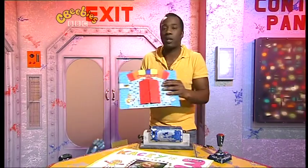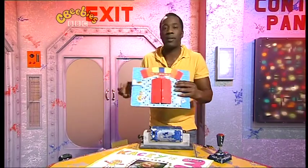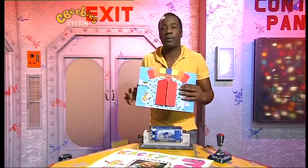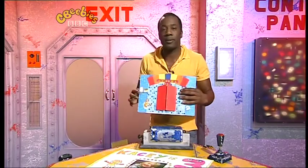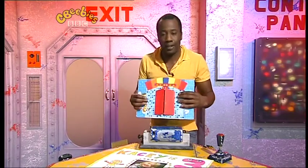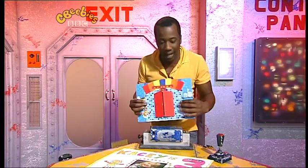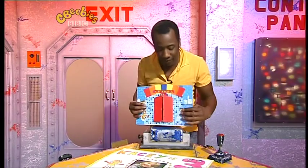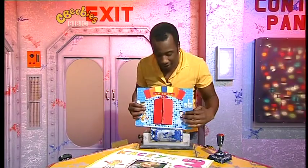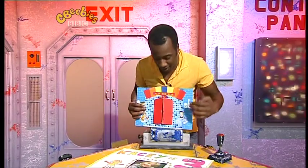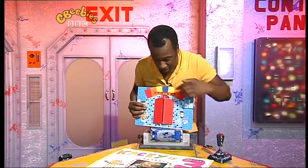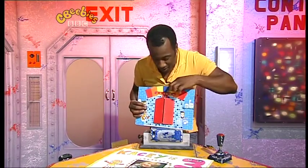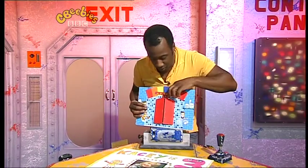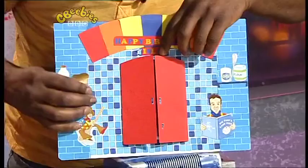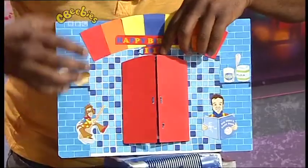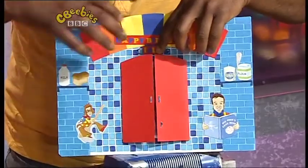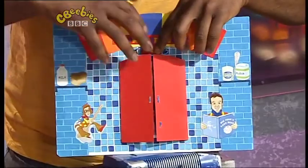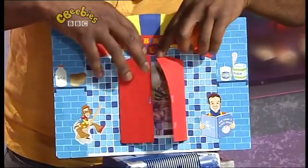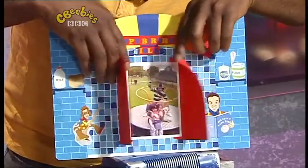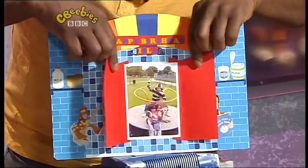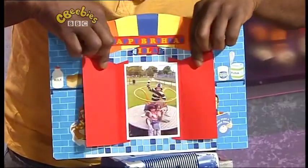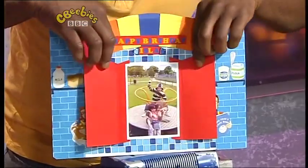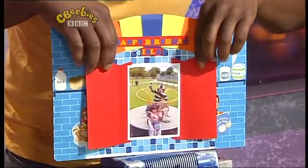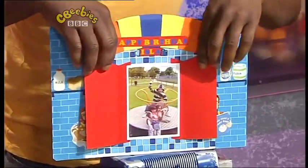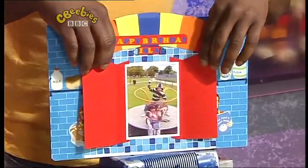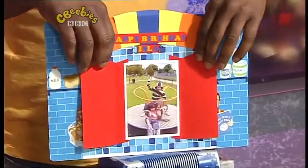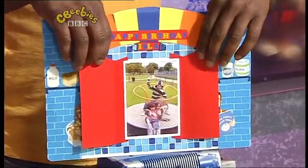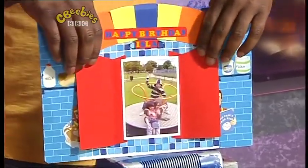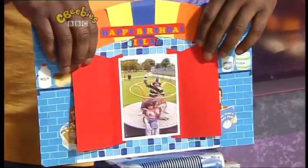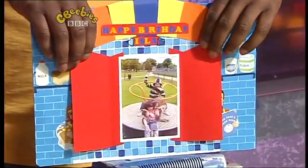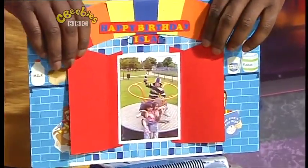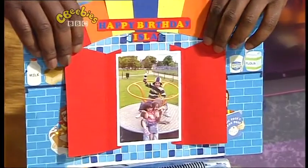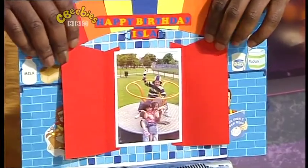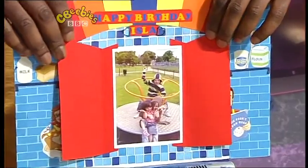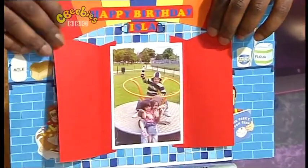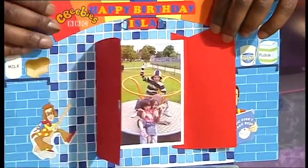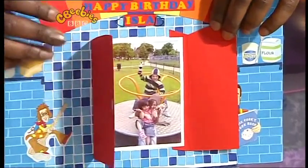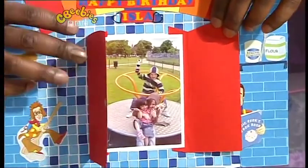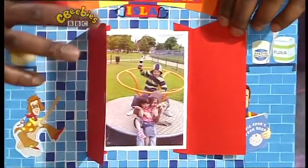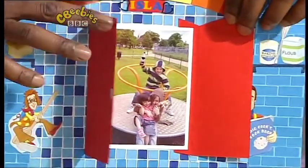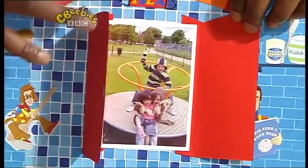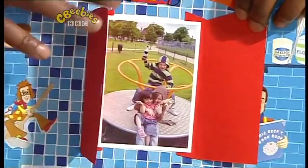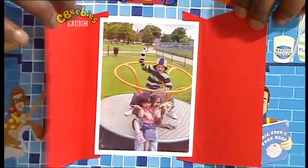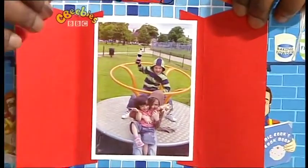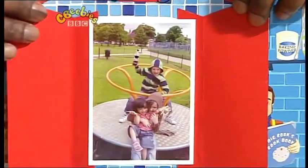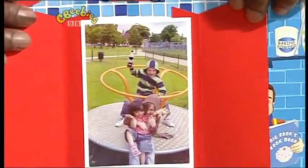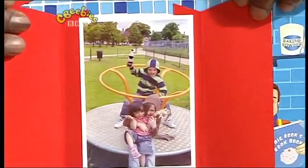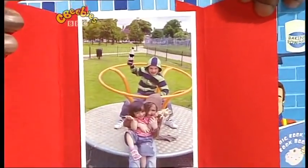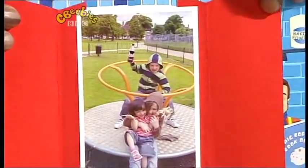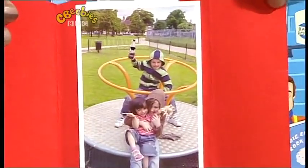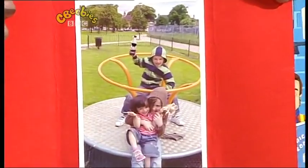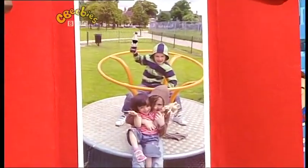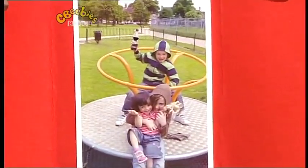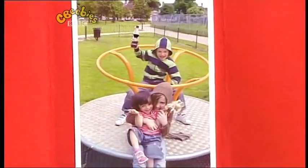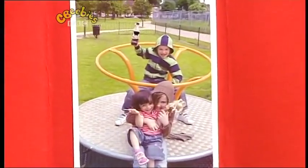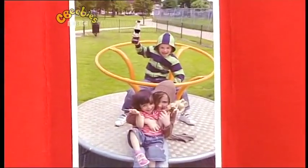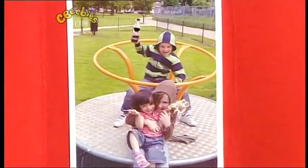BookCook LittleCook Cafe. Who's in the kitchen? Oh, look here. There's three people on this car. Now, Isla, you're the one with the